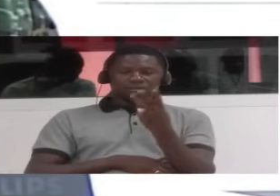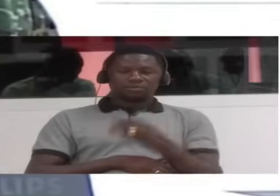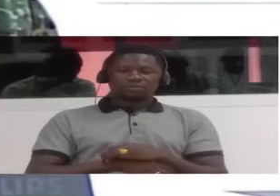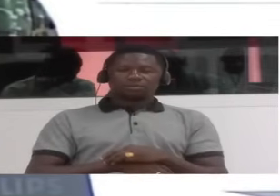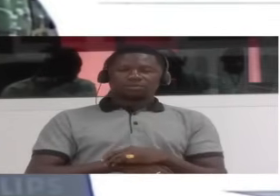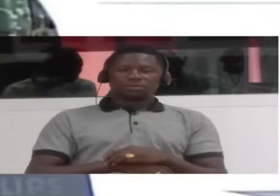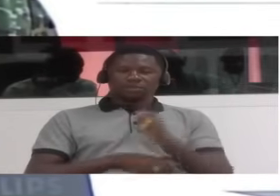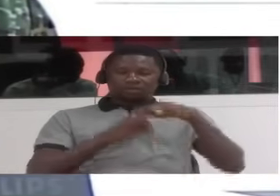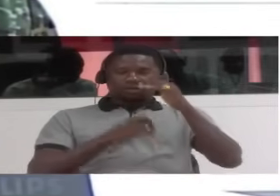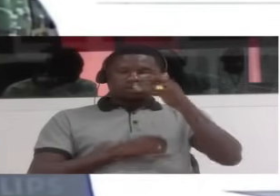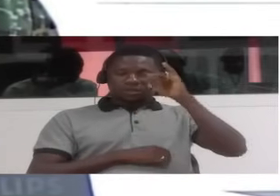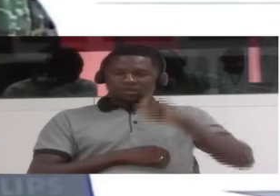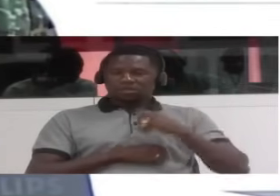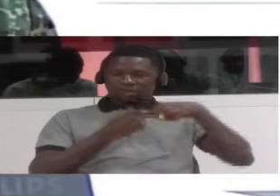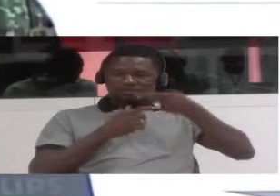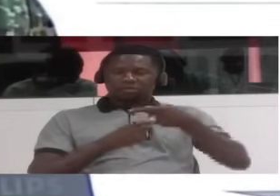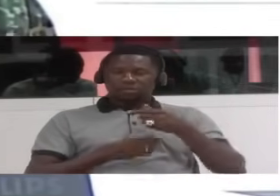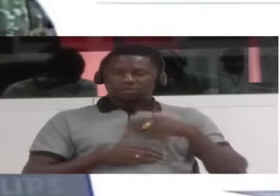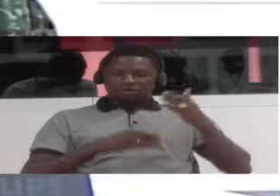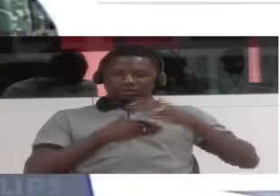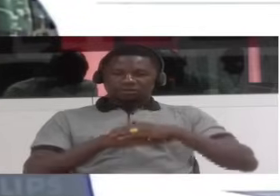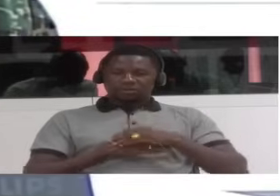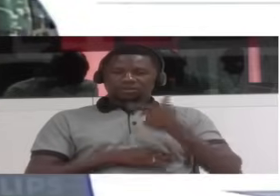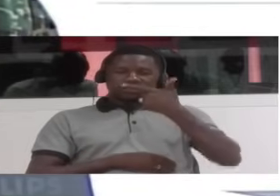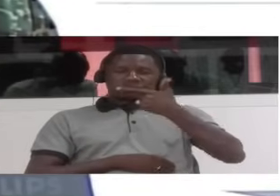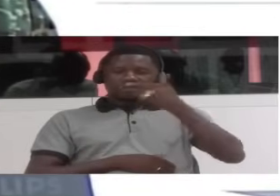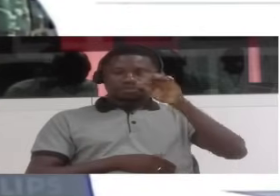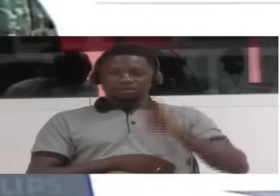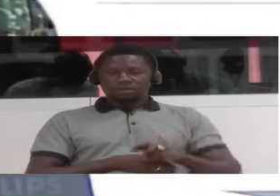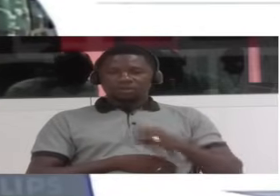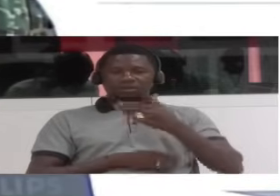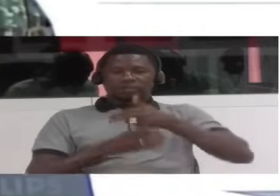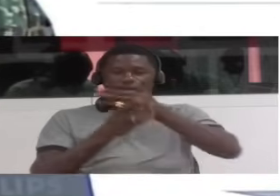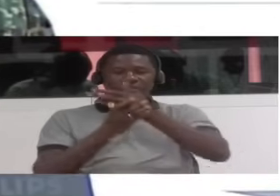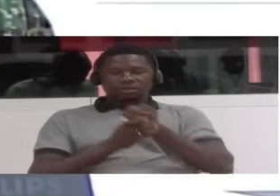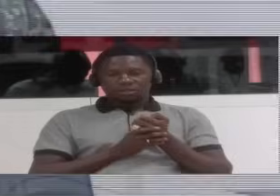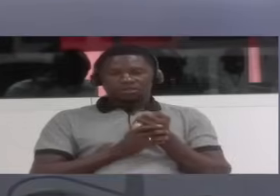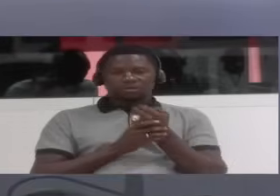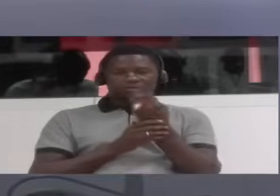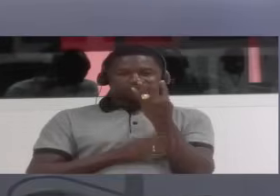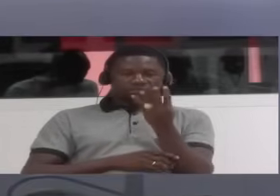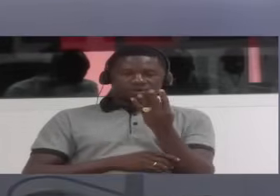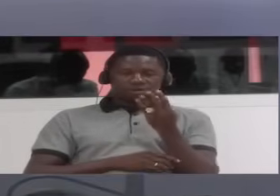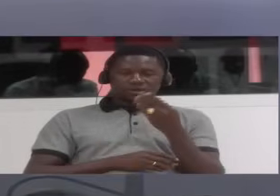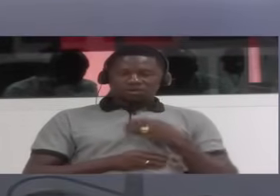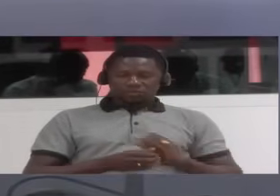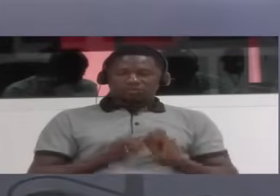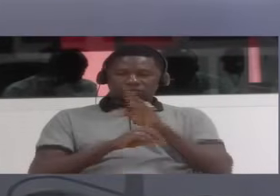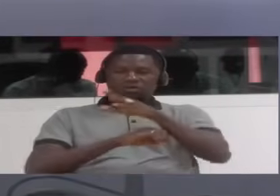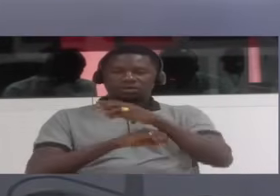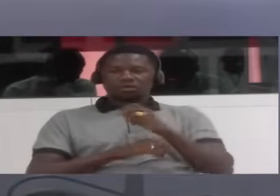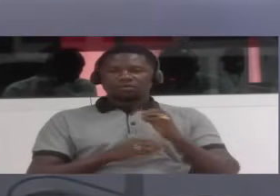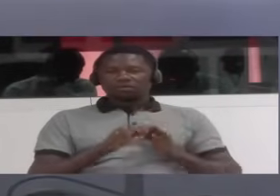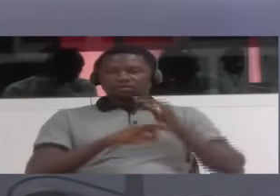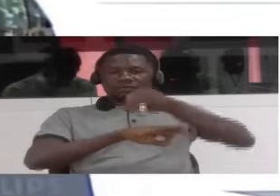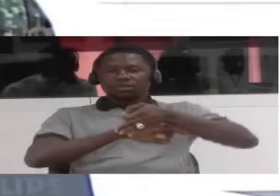the 27th May, 1994, and I was deployed at Fajara Barracks as a base guard. Few